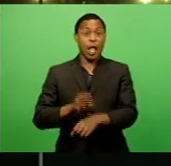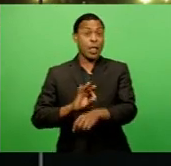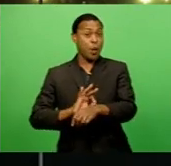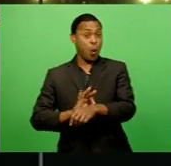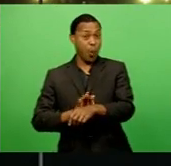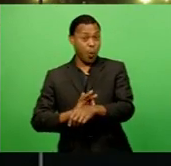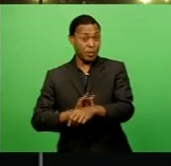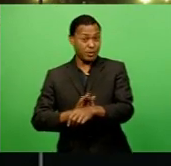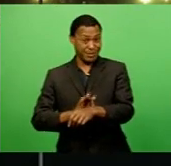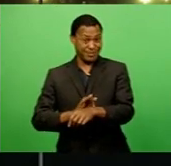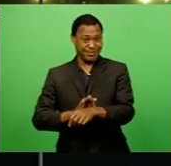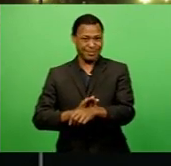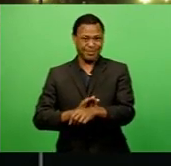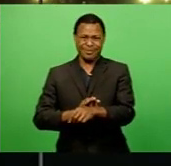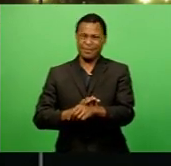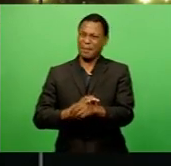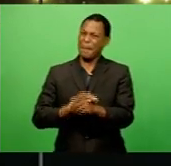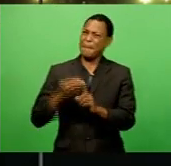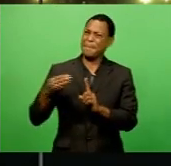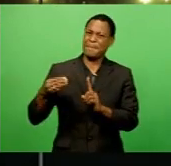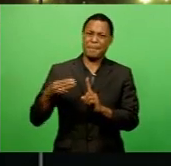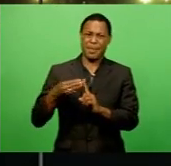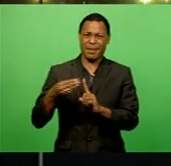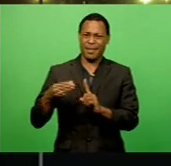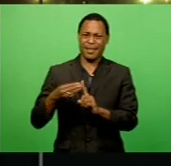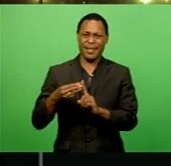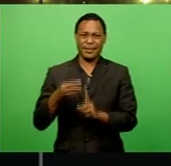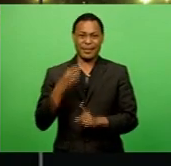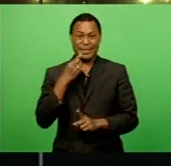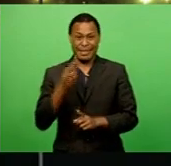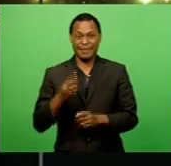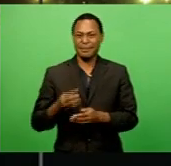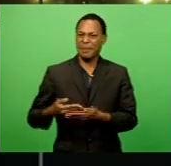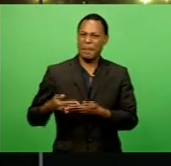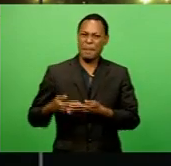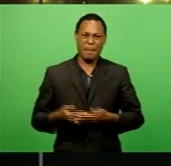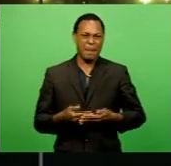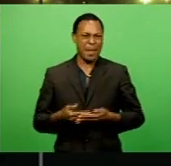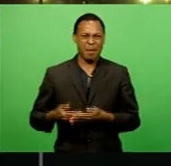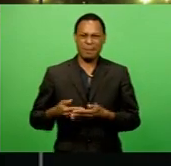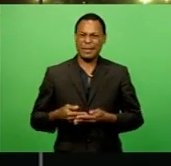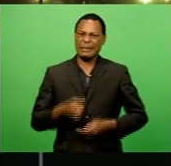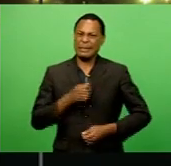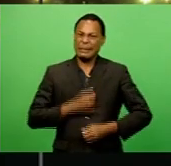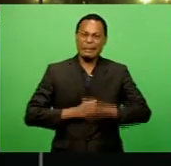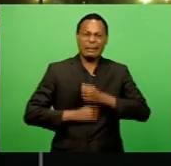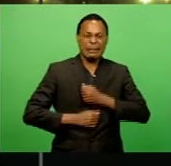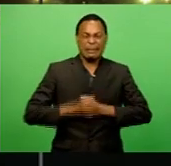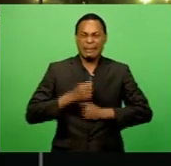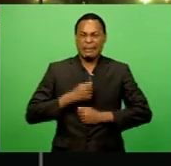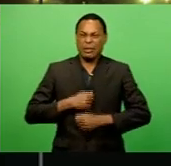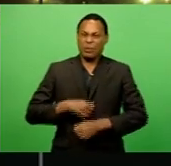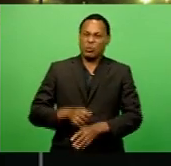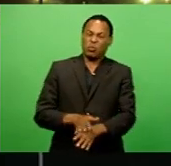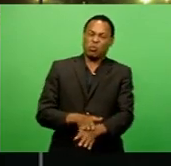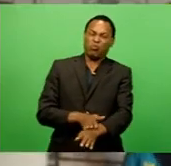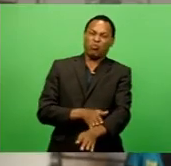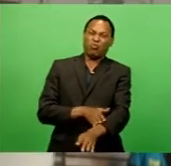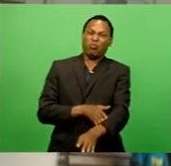Hospital consultant, General Surgeon Dr. Ilaitien Delasau says these babies will suffer long-term